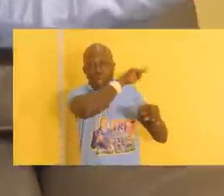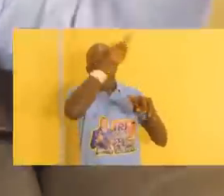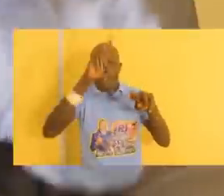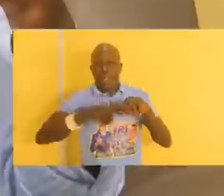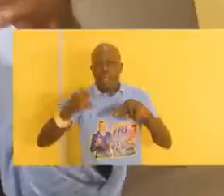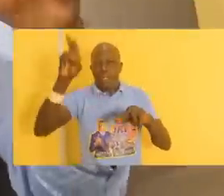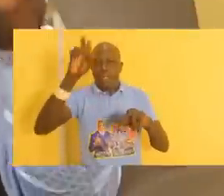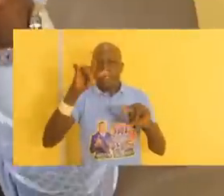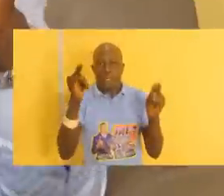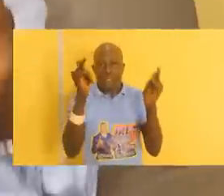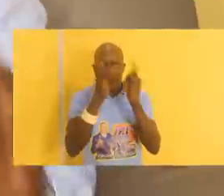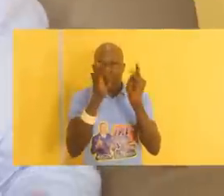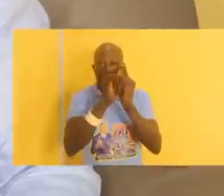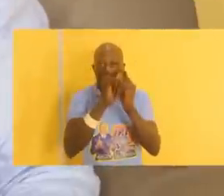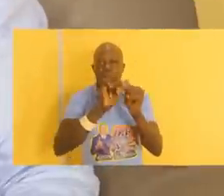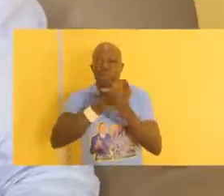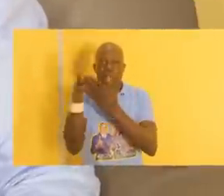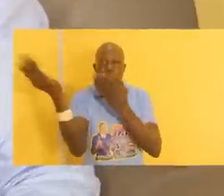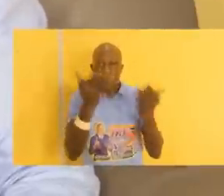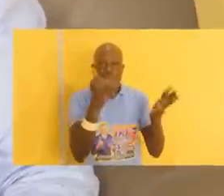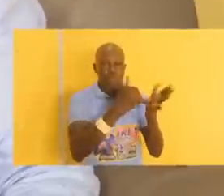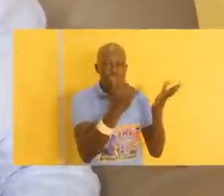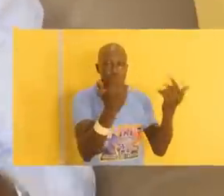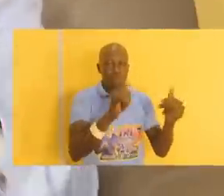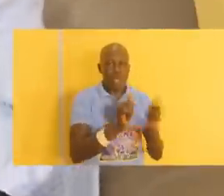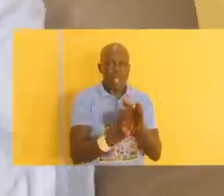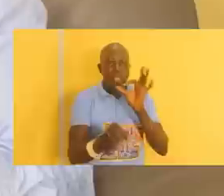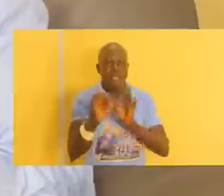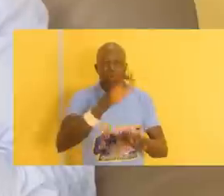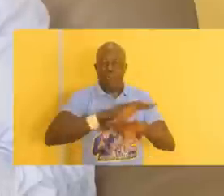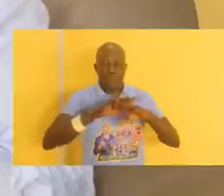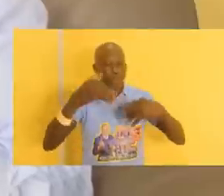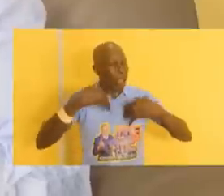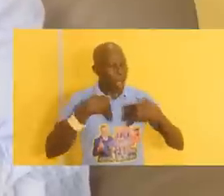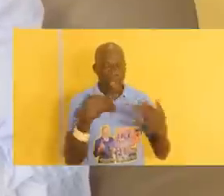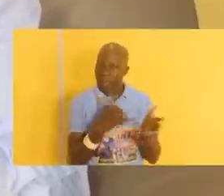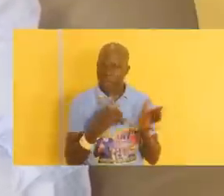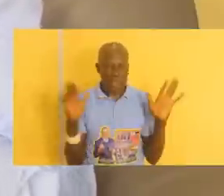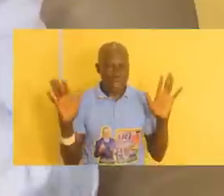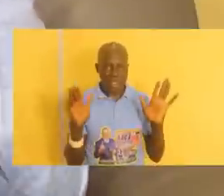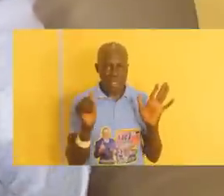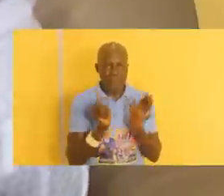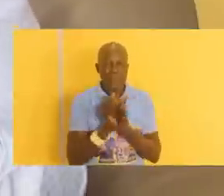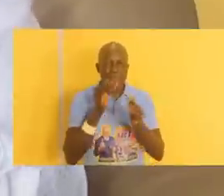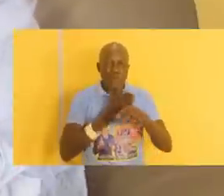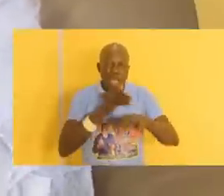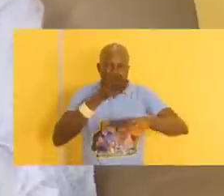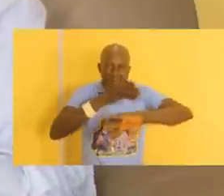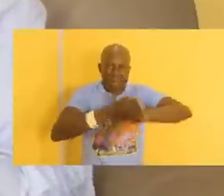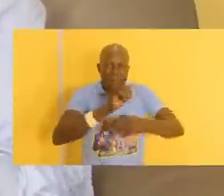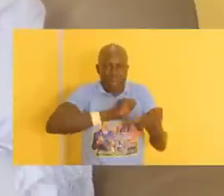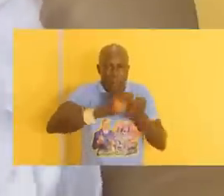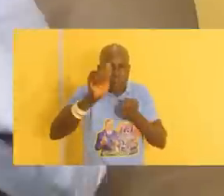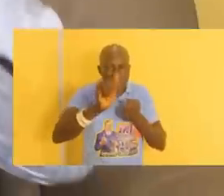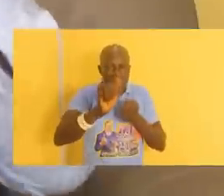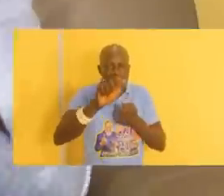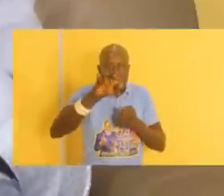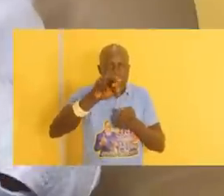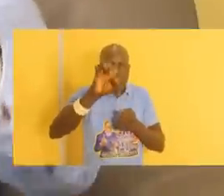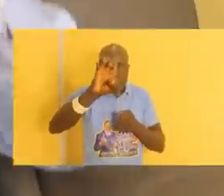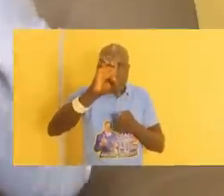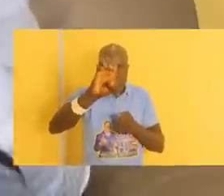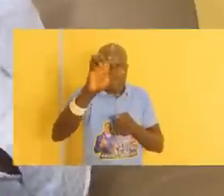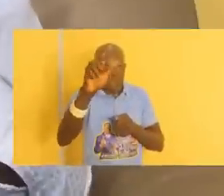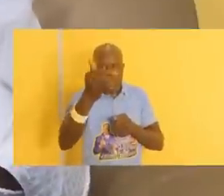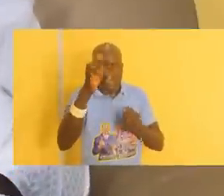you are coming from, you will take it there. But if you don't have it, so back to the redemption camp. You pass redemption camp. What